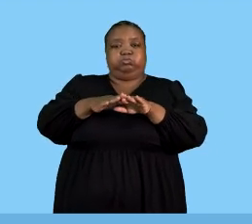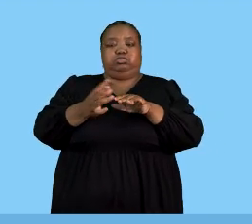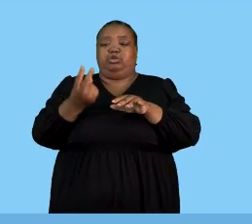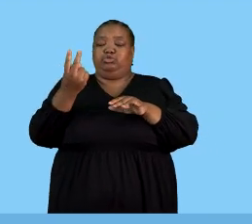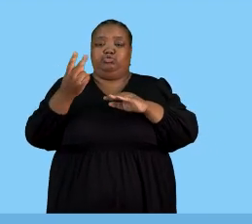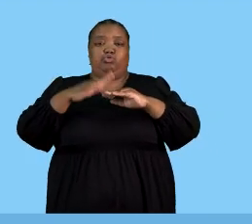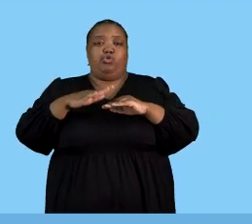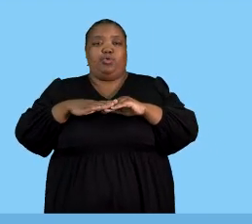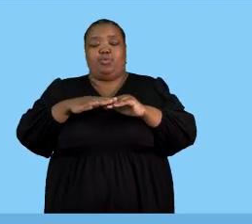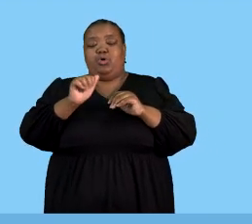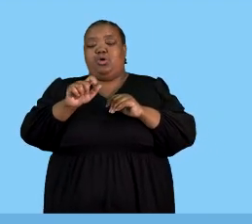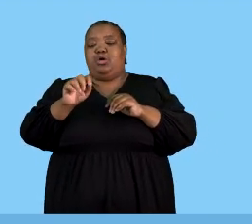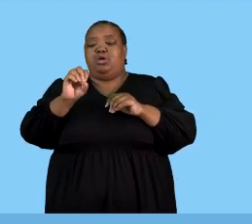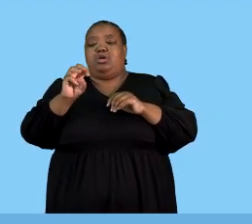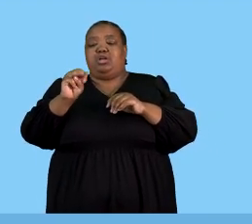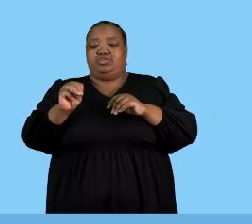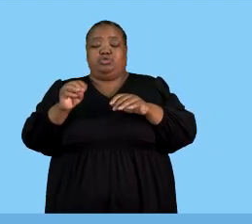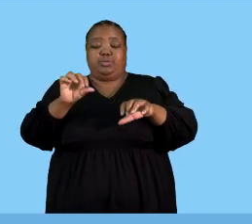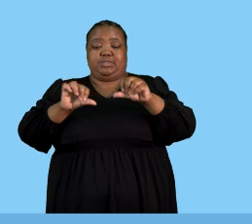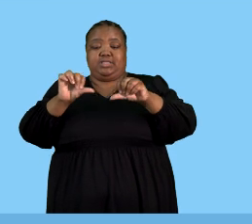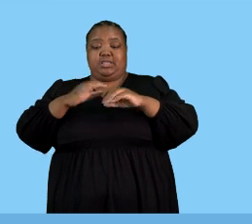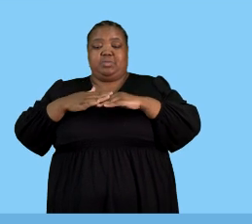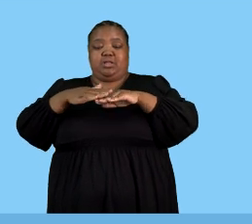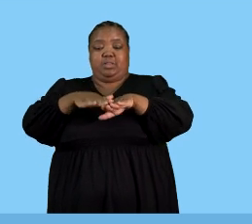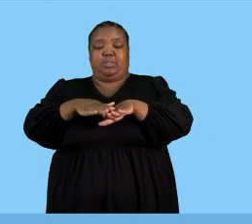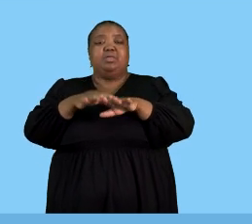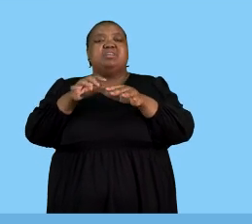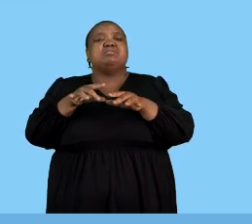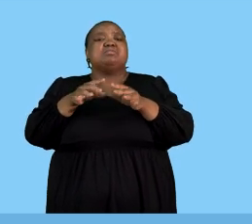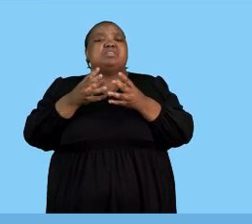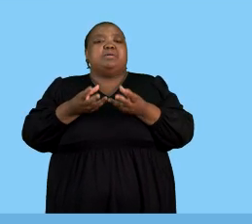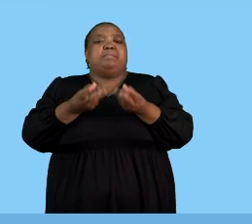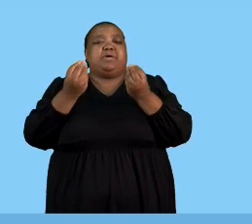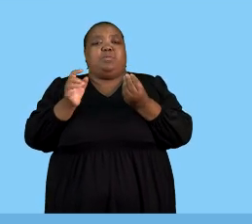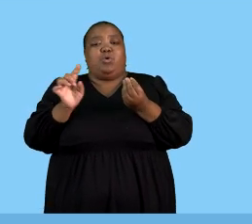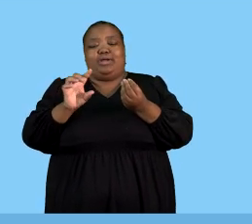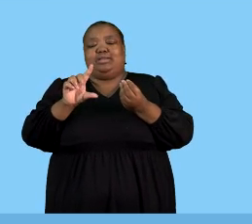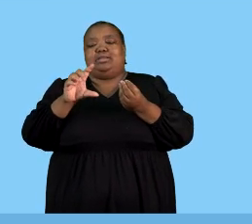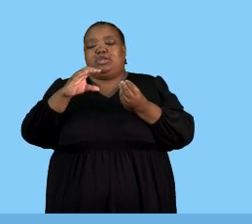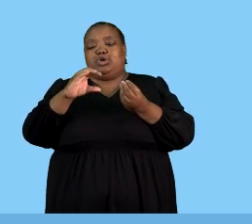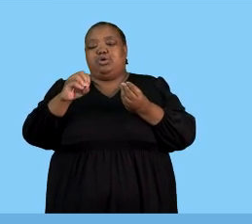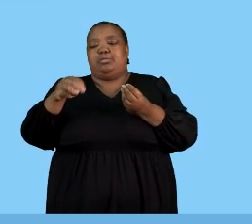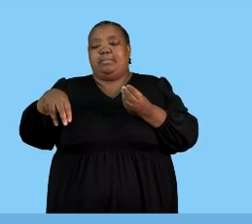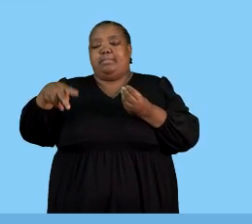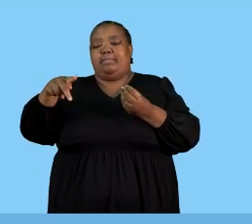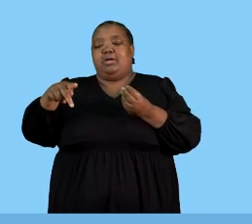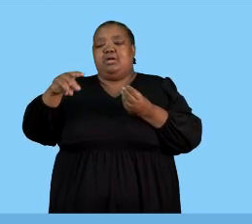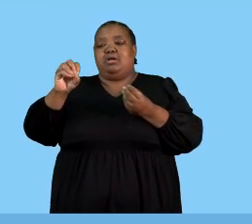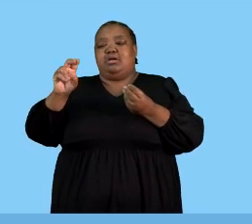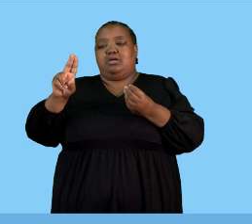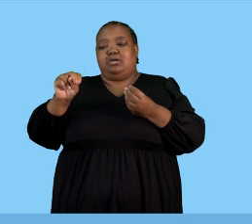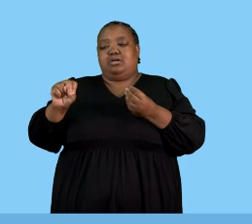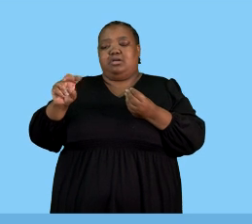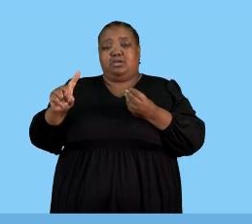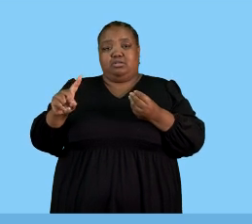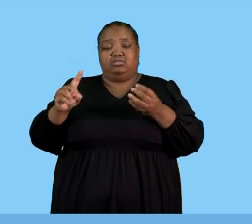Then when those 2 or more atoms are chemically bonded to one another, they form a compound. The atoms